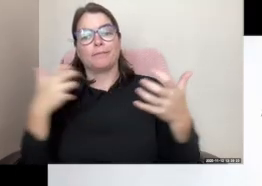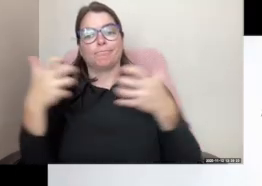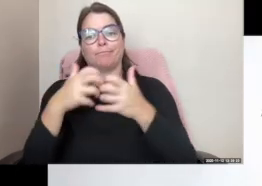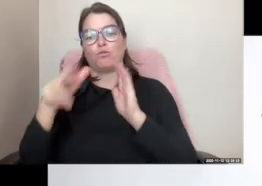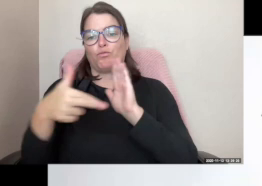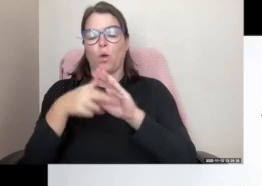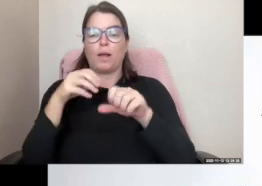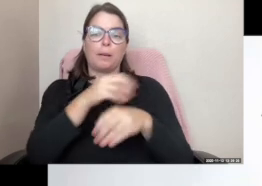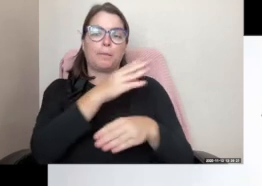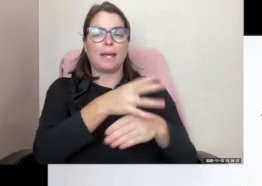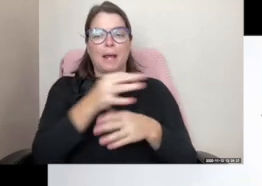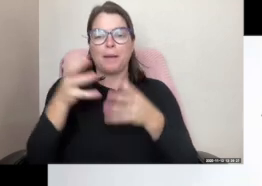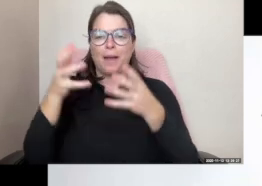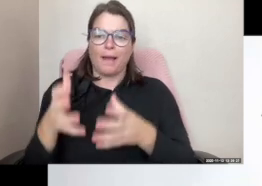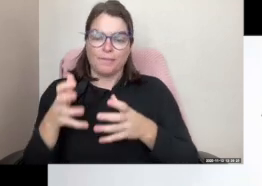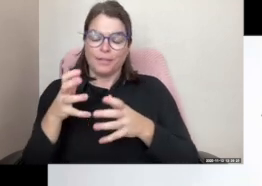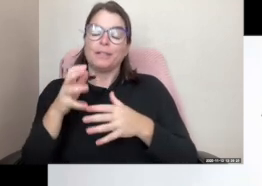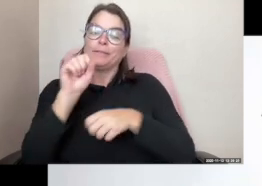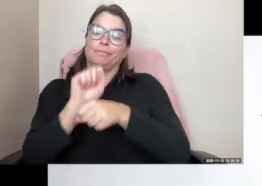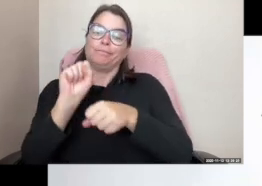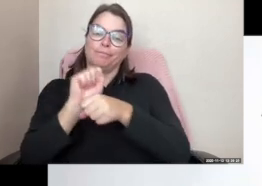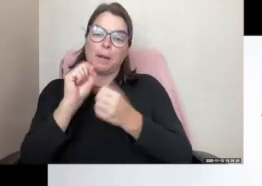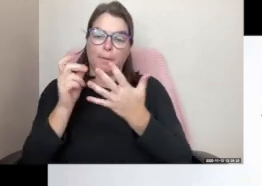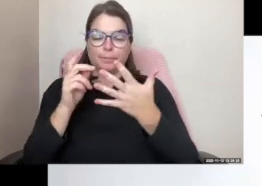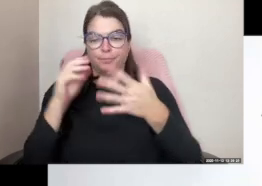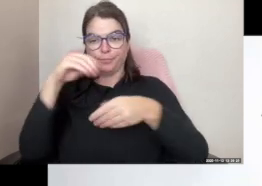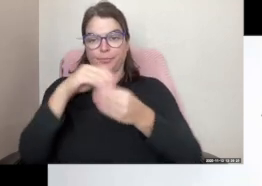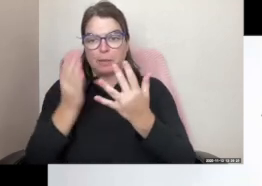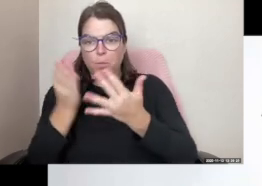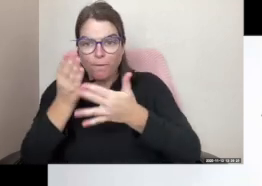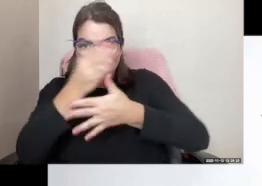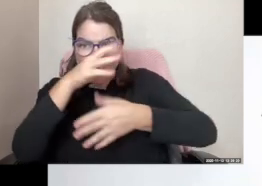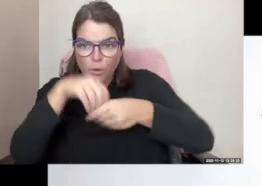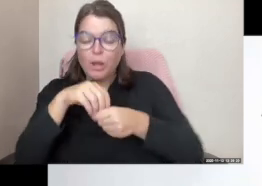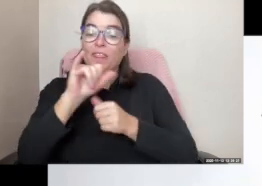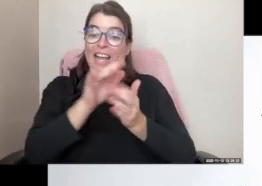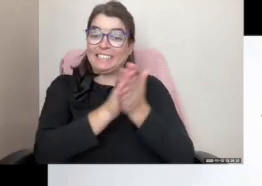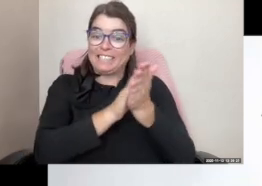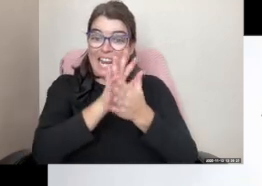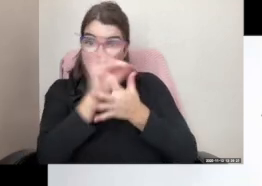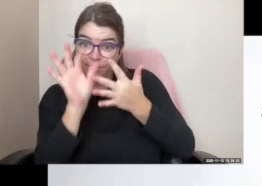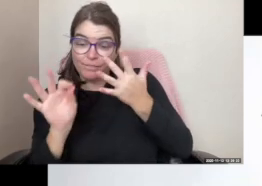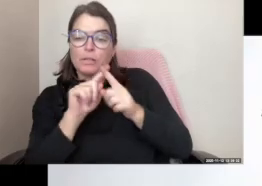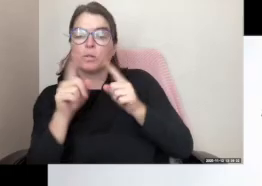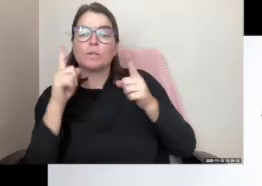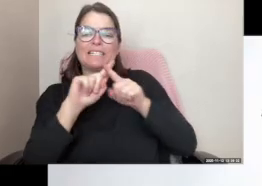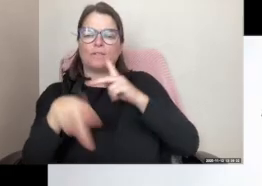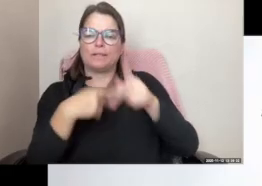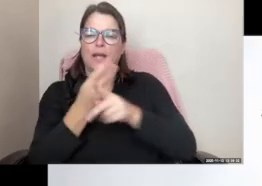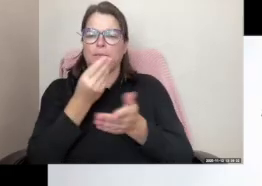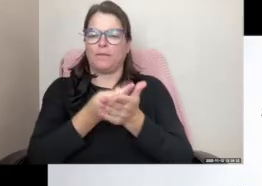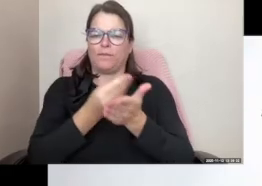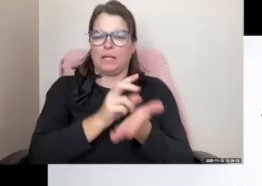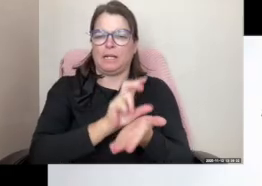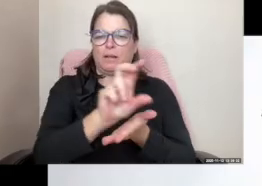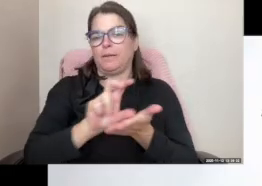technologies while supporting air quality and climate goals. All the medium and heavy-duty incentive projects play complementary roles in the medium